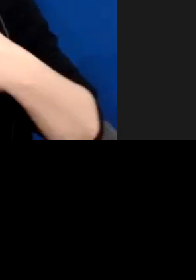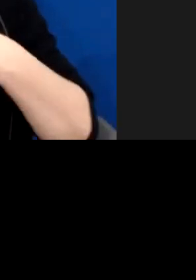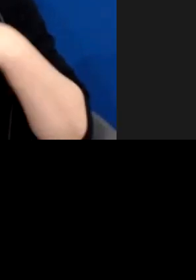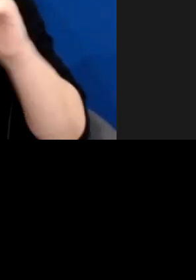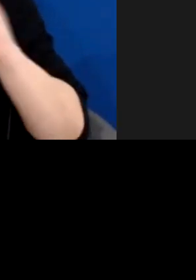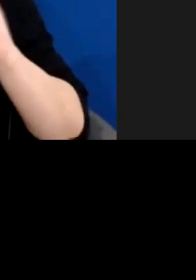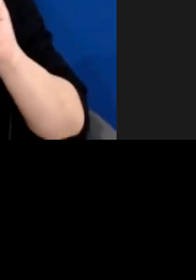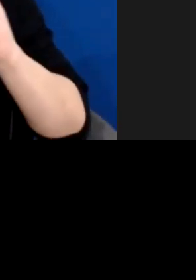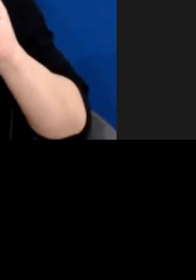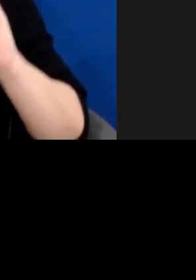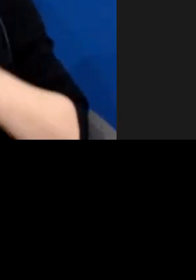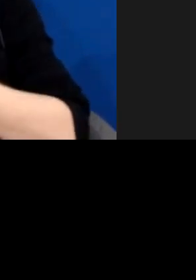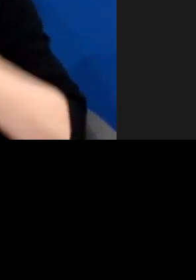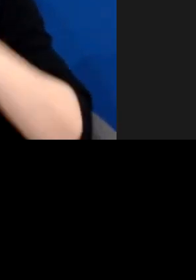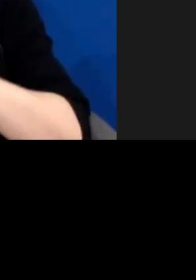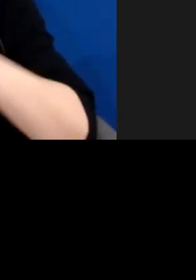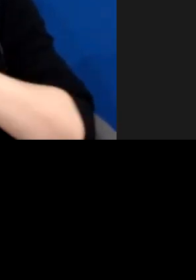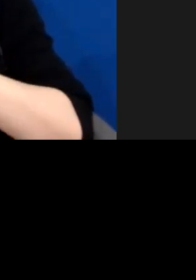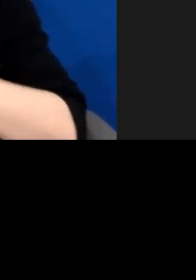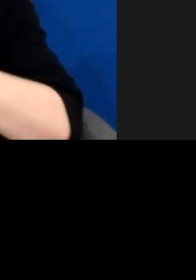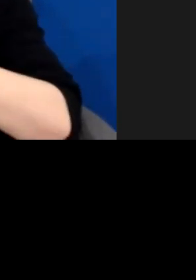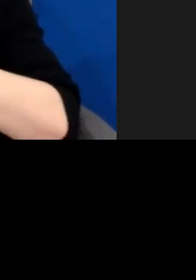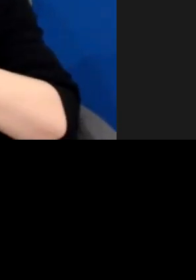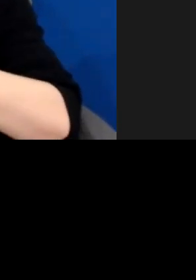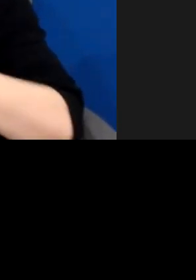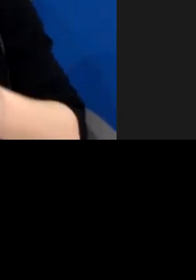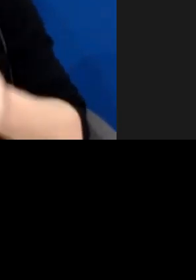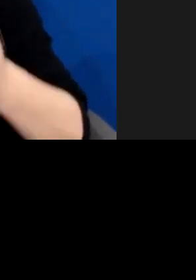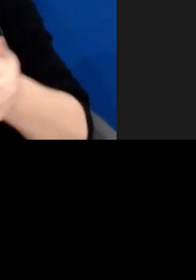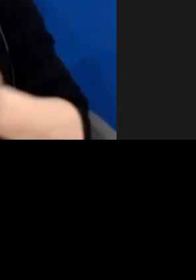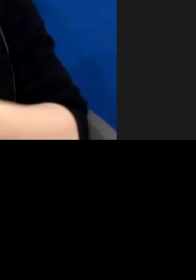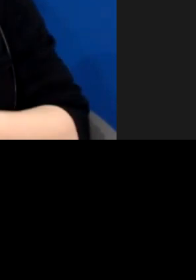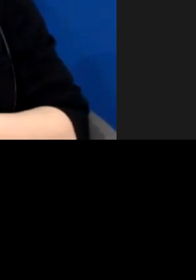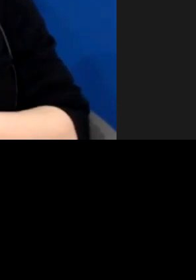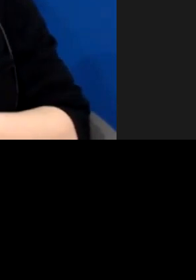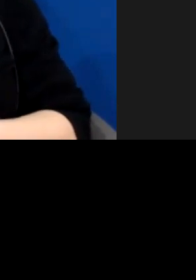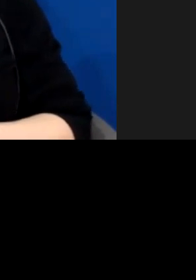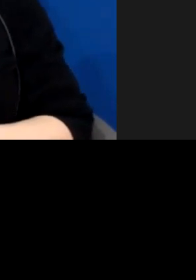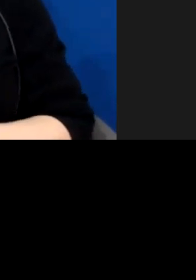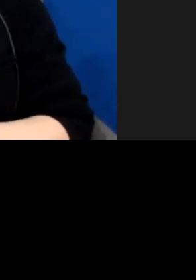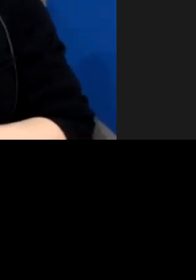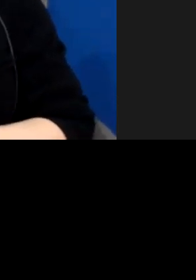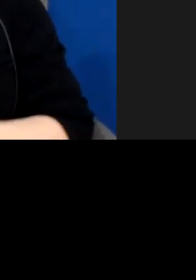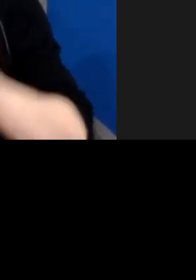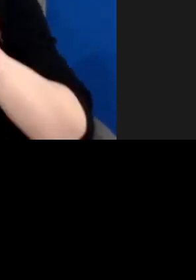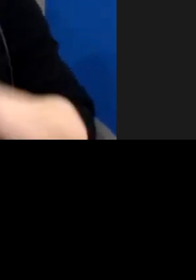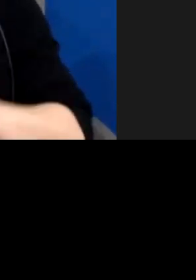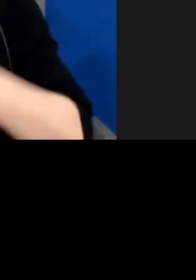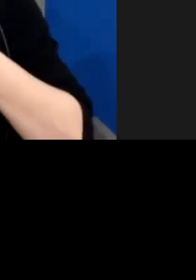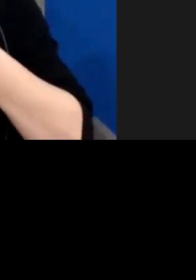log on. Jack, thank you again so much for the information. Andrea, you're such a wonderful host. You're so calm